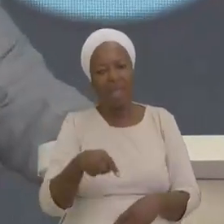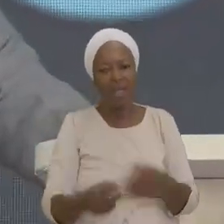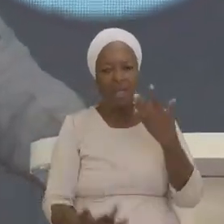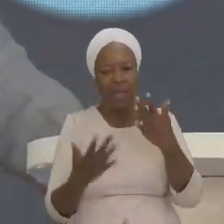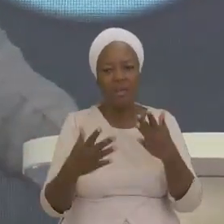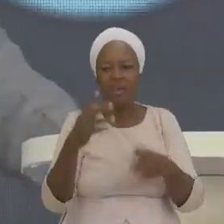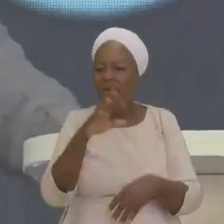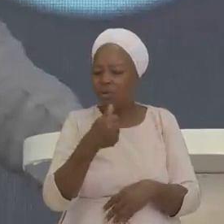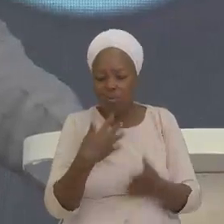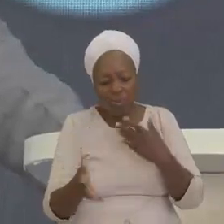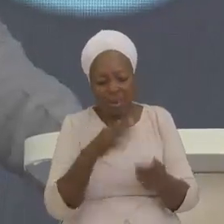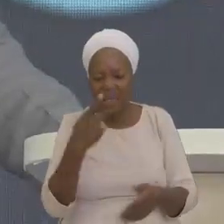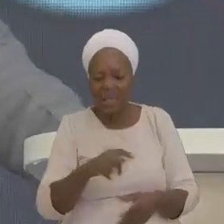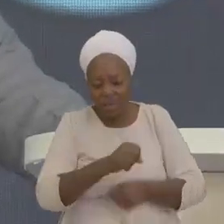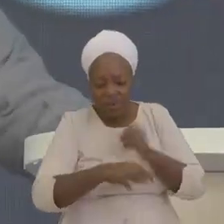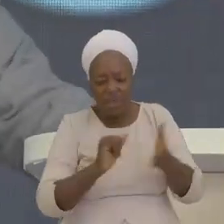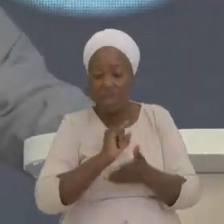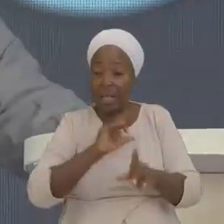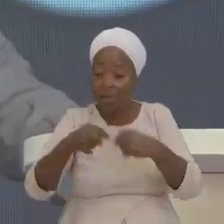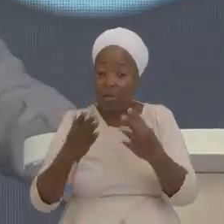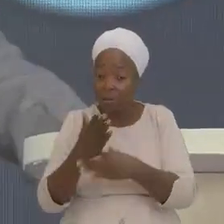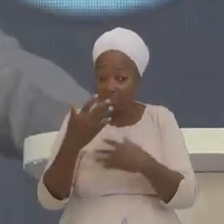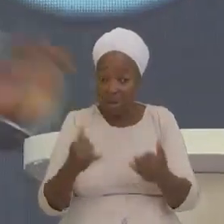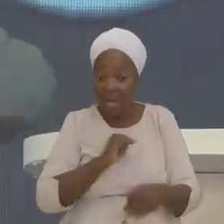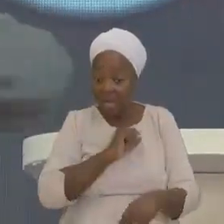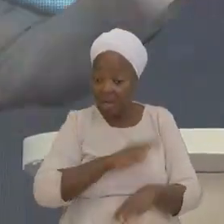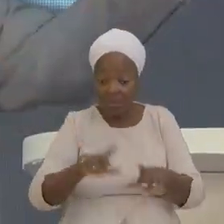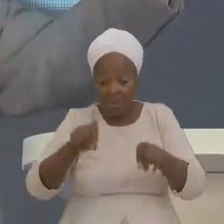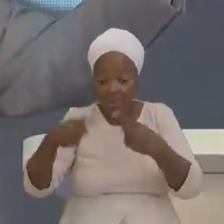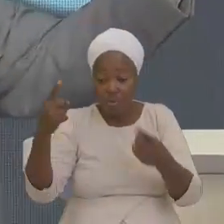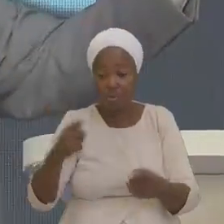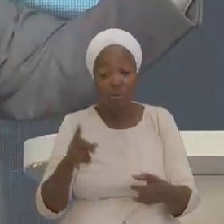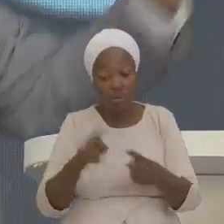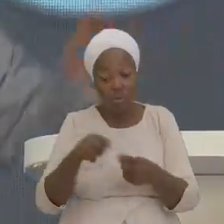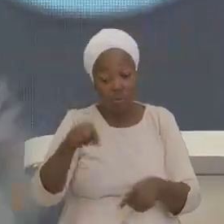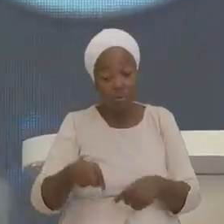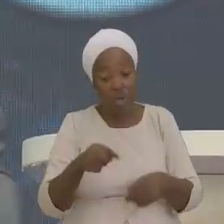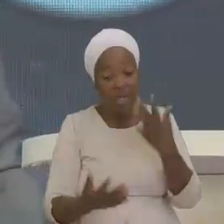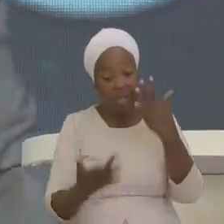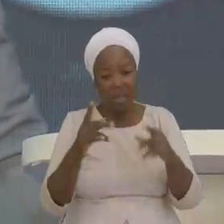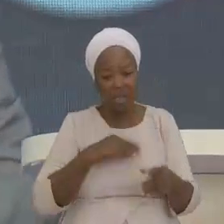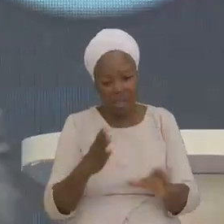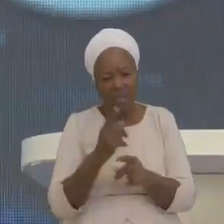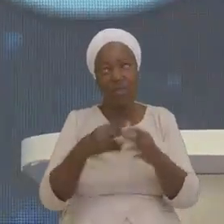through, and I don't go to hell and I get to heaven, fine.